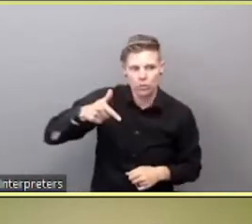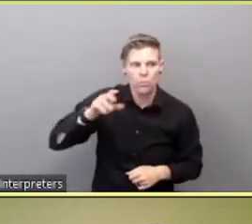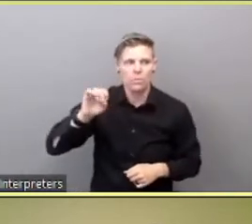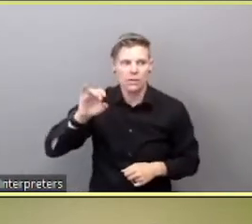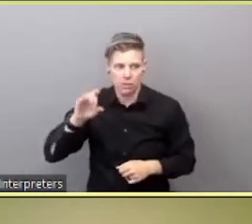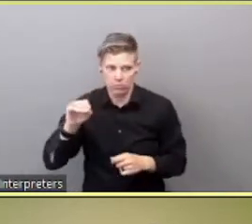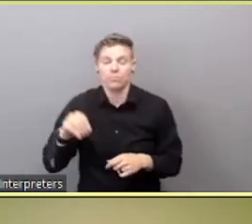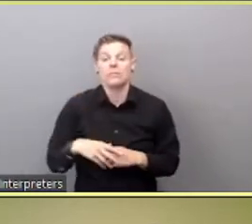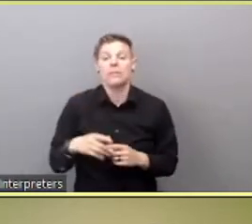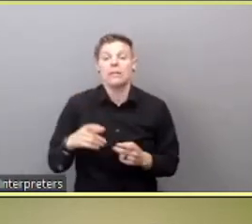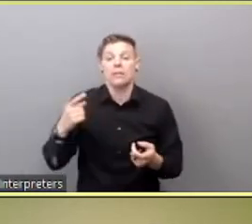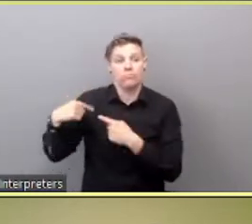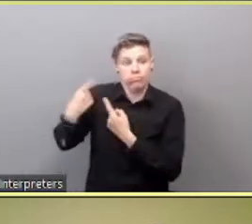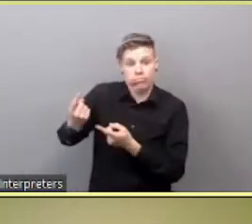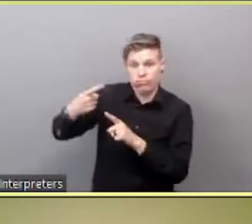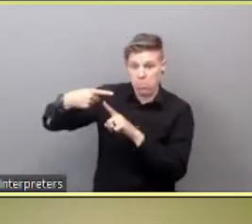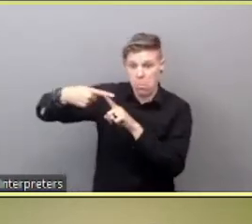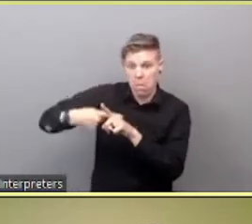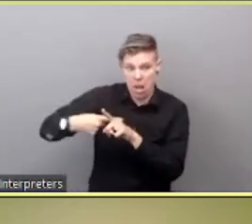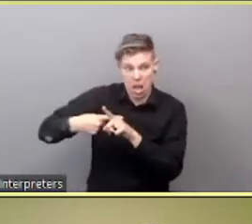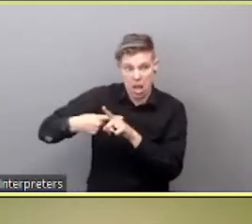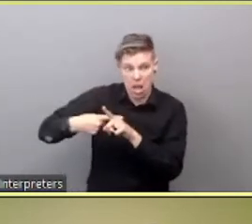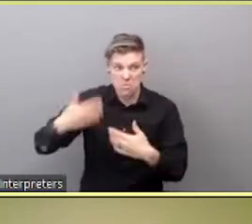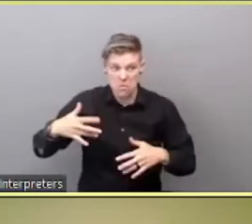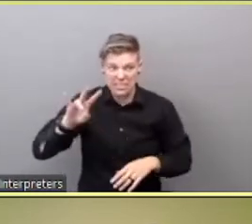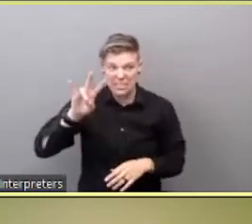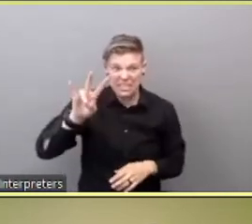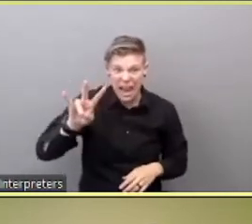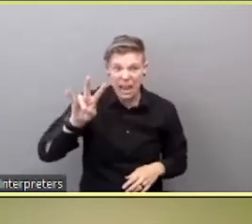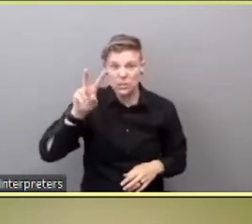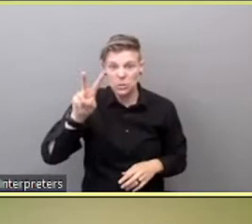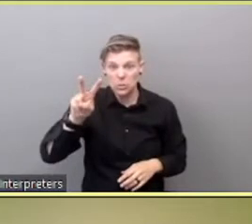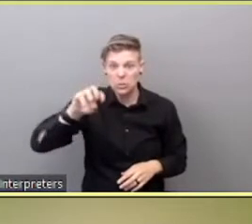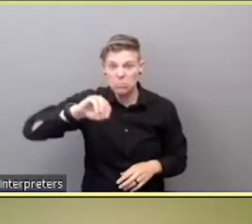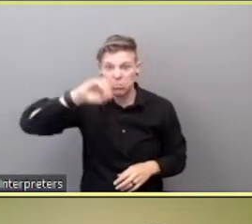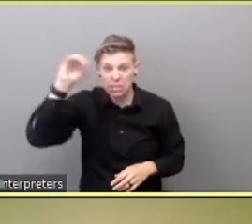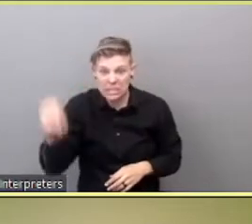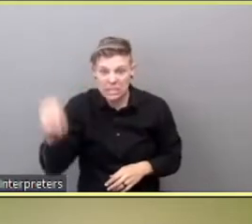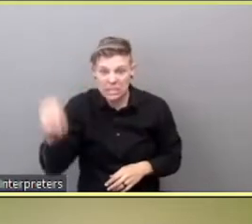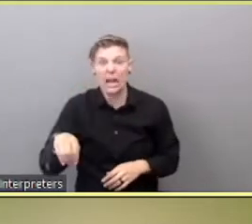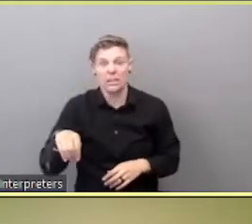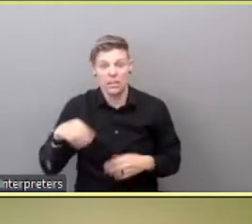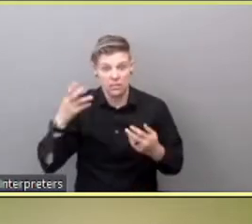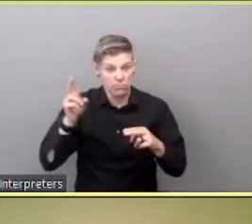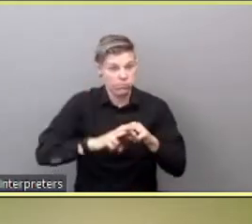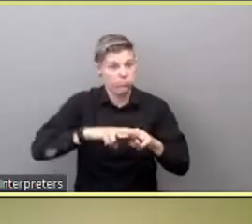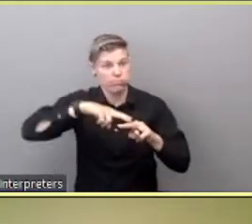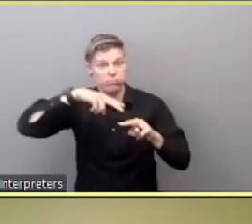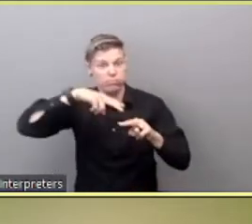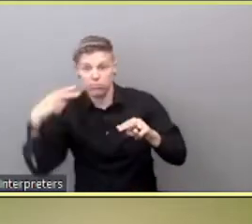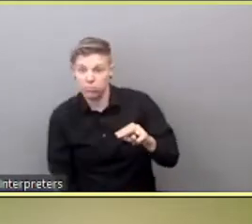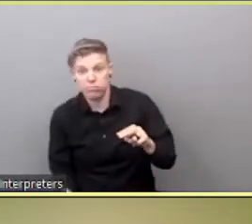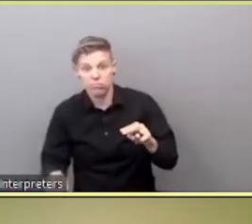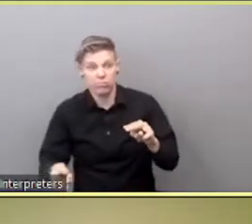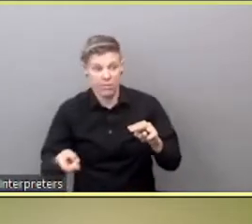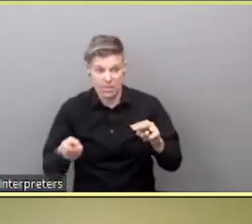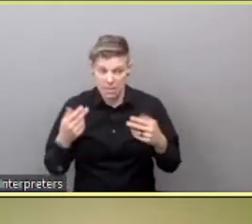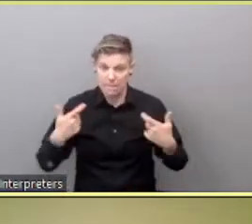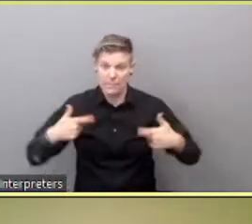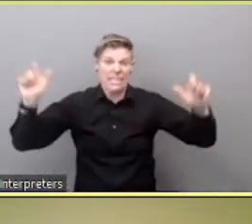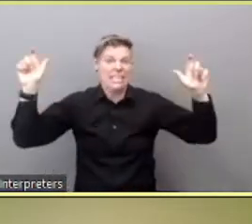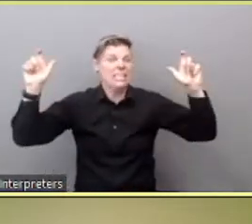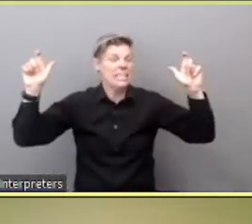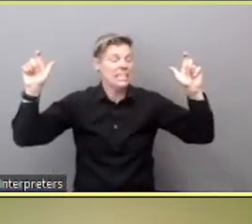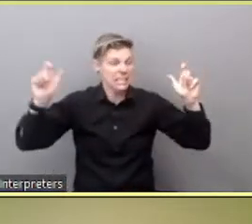about 72.8% of claimants receiving in those counties. Our data is suggesting that the